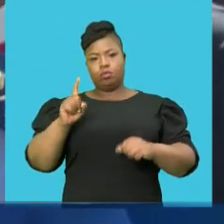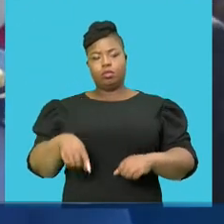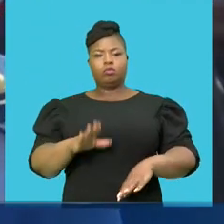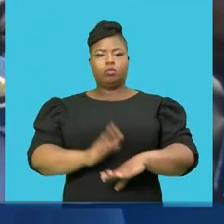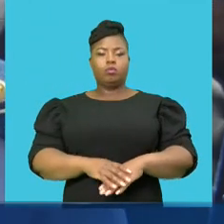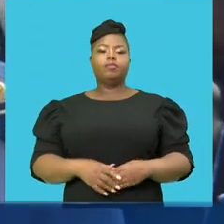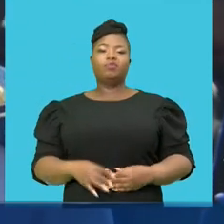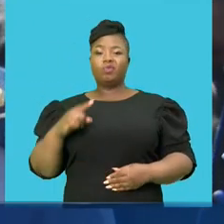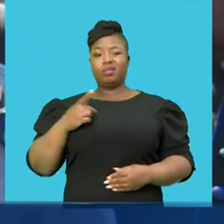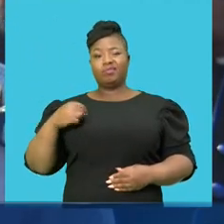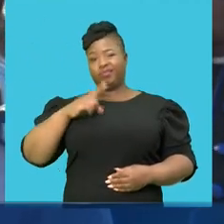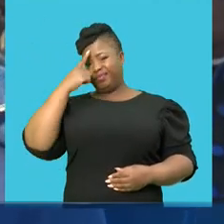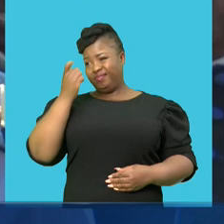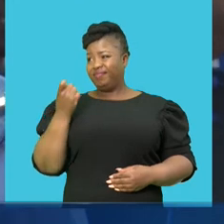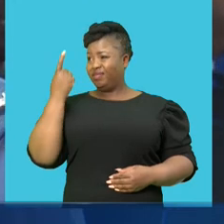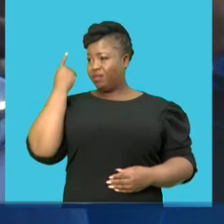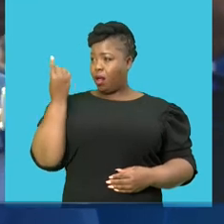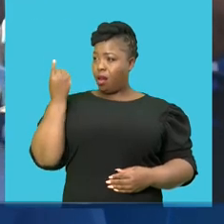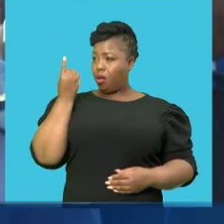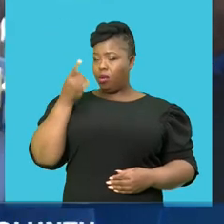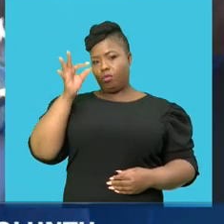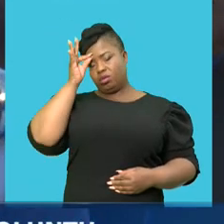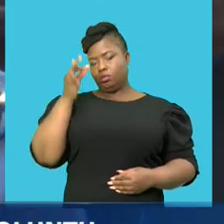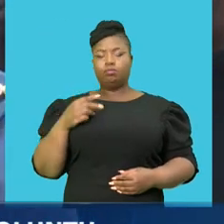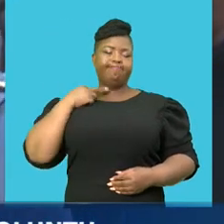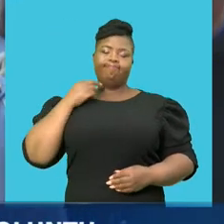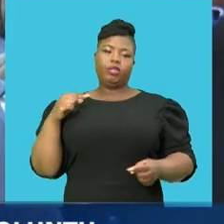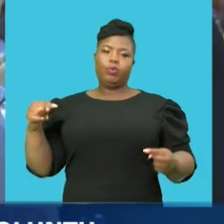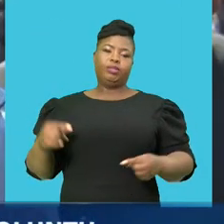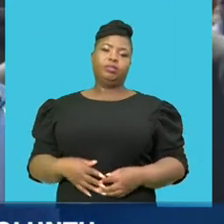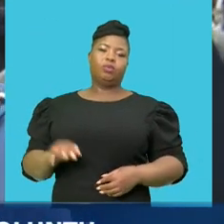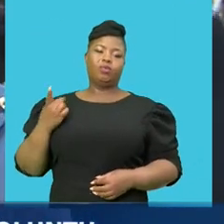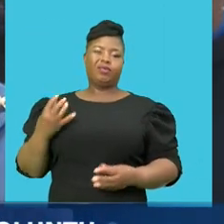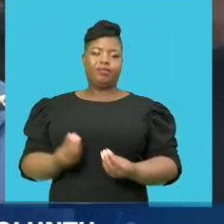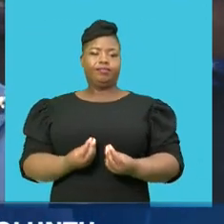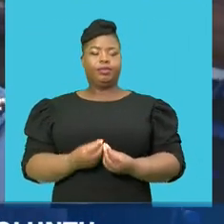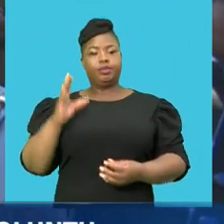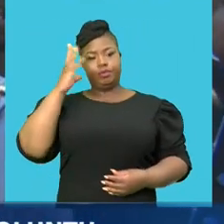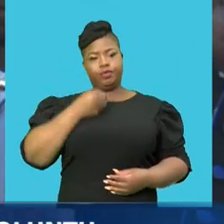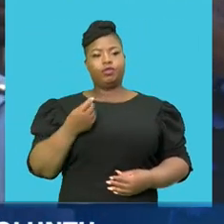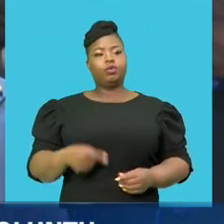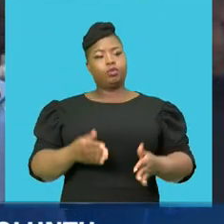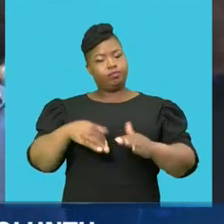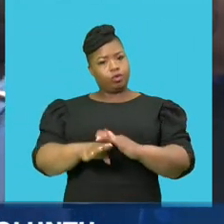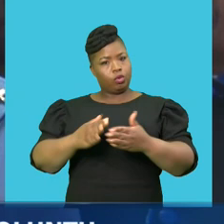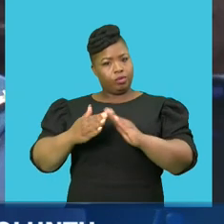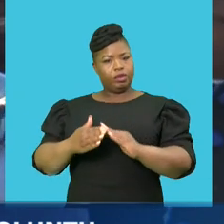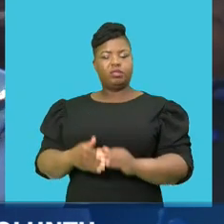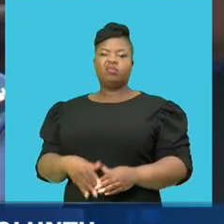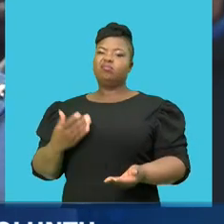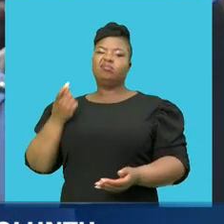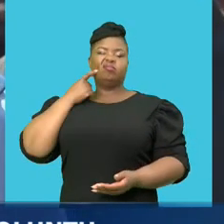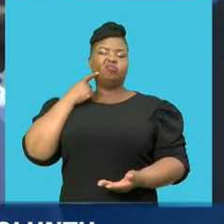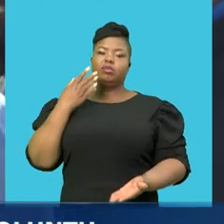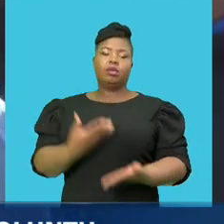we believe simapolisa siyi-one, we won't be able to. And one of the beautiful things when you work with the community, community can be at every